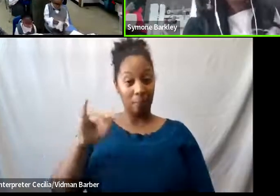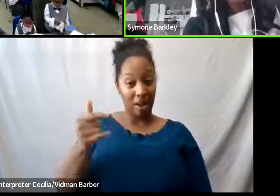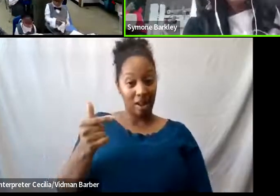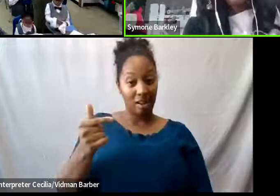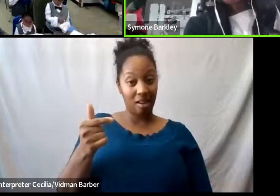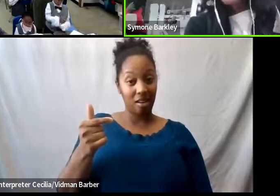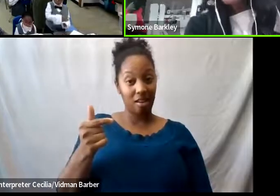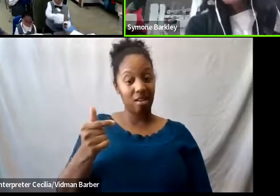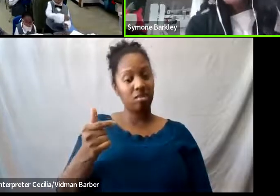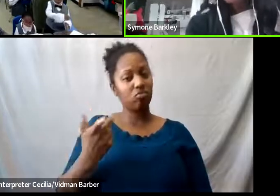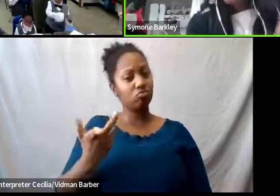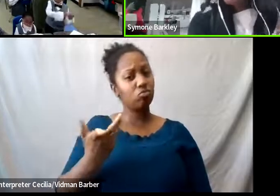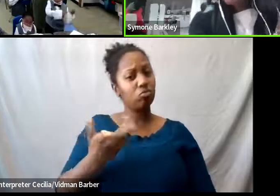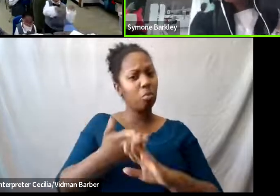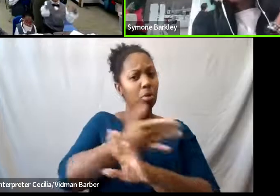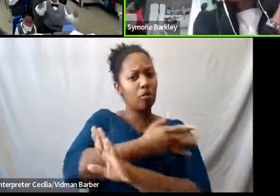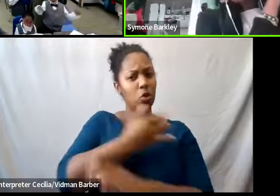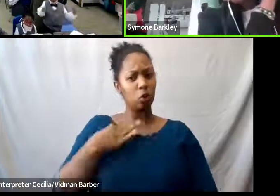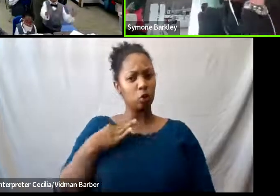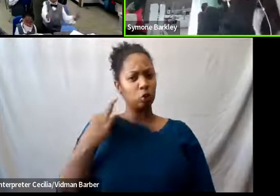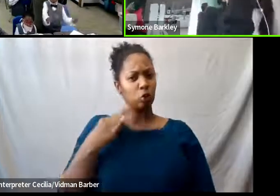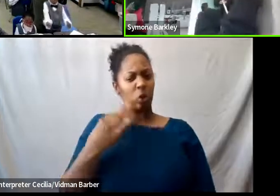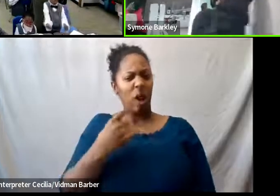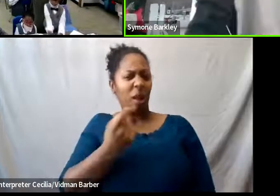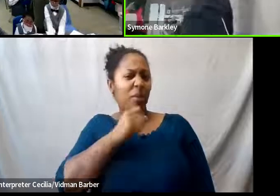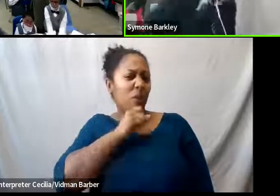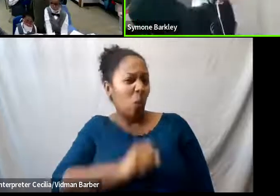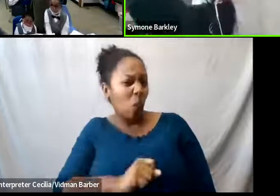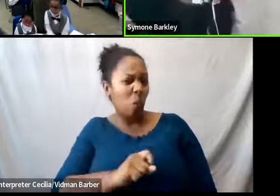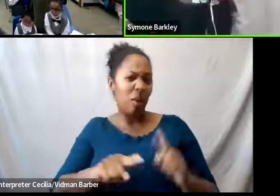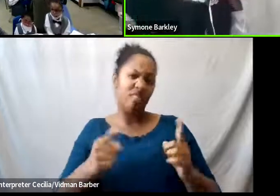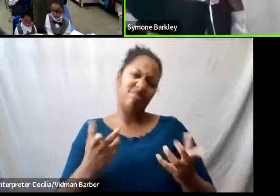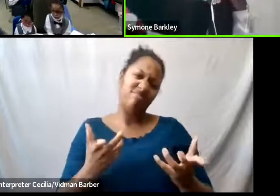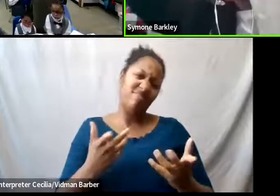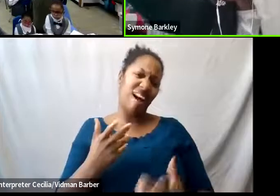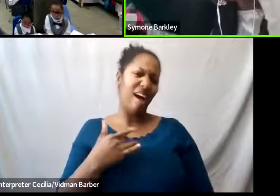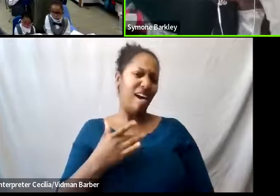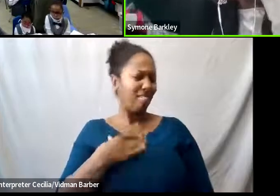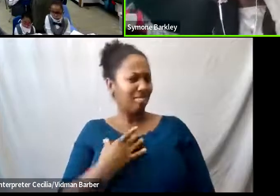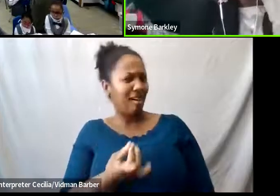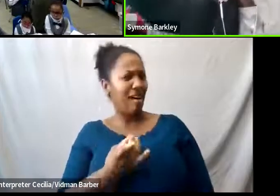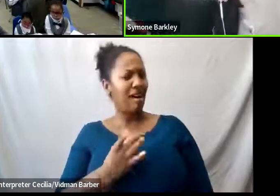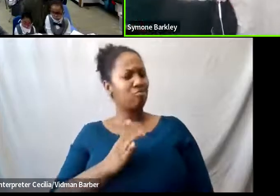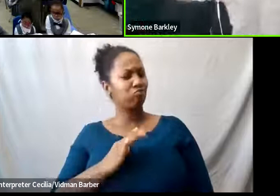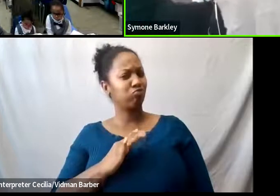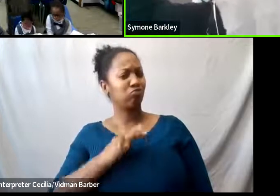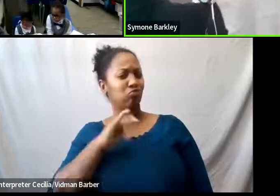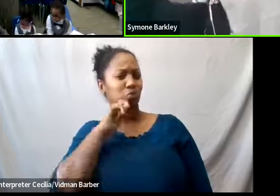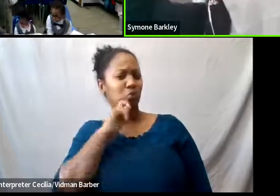a little bit faded, came apart, but I didn't want to let it go because I thought it was a really cool,